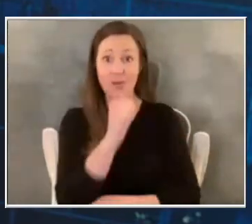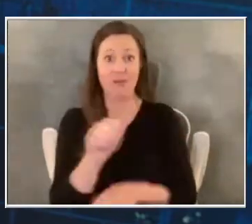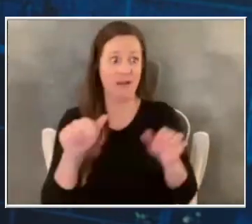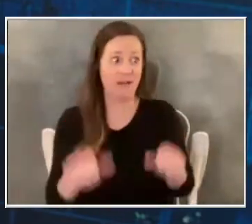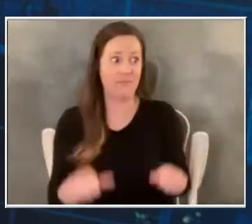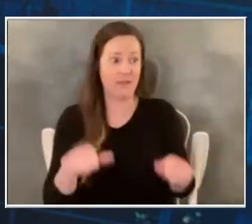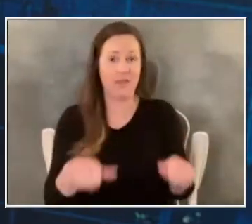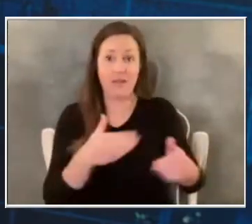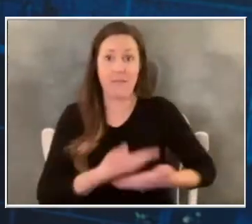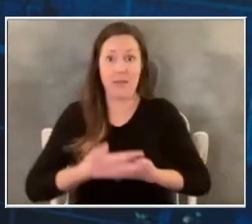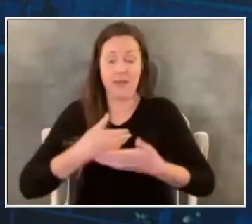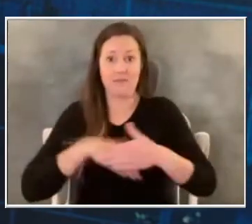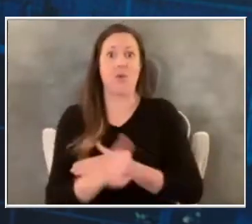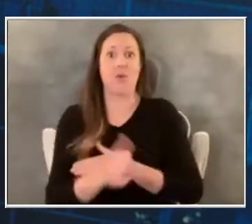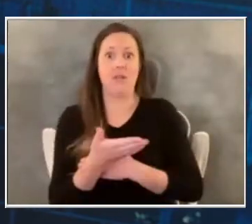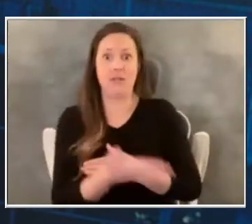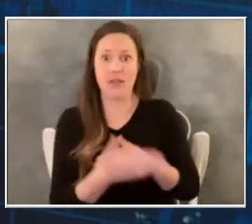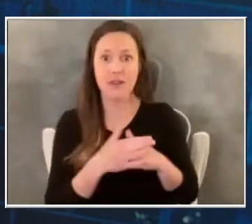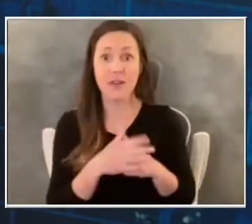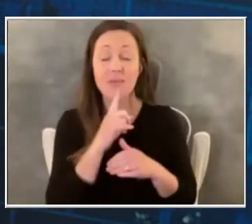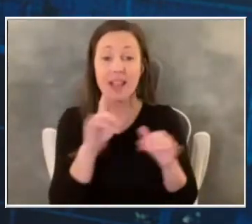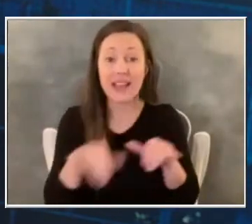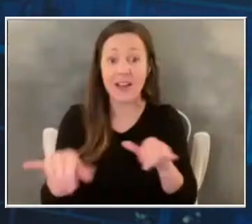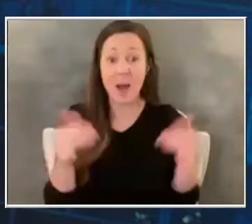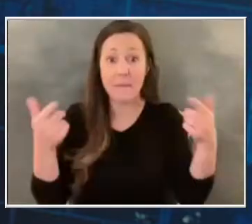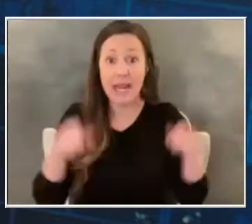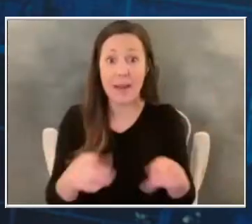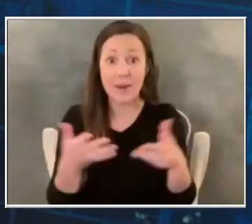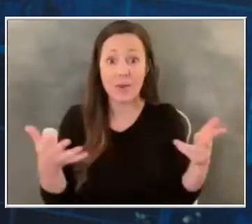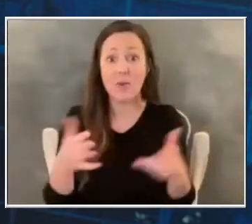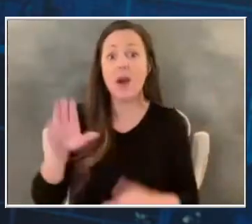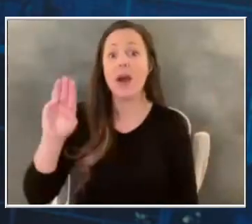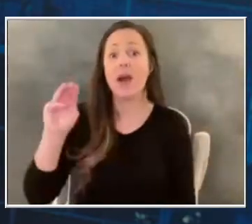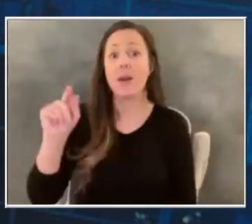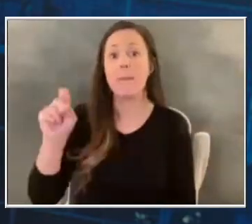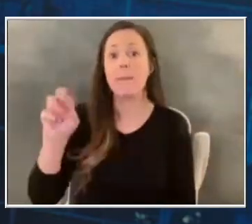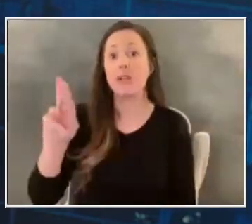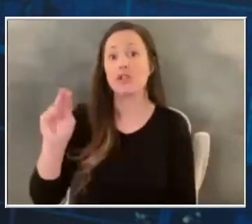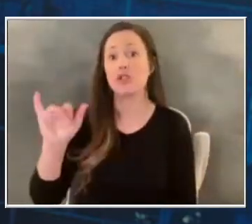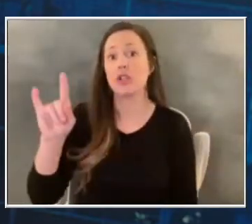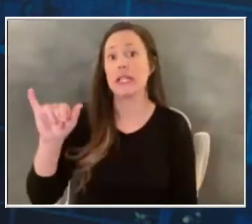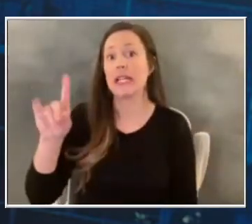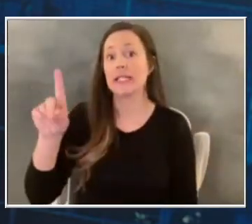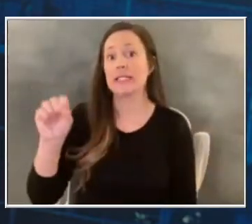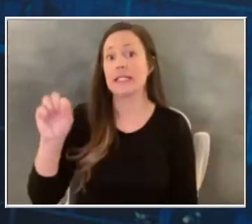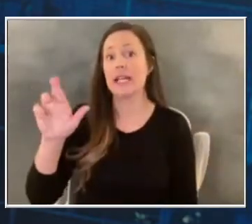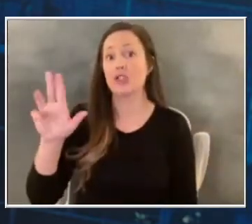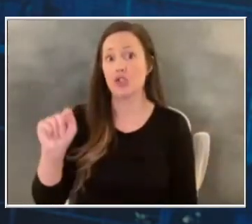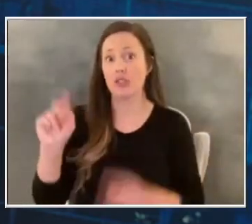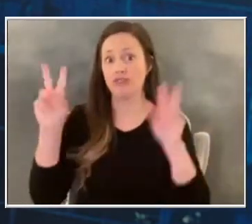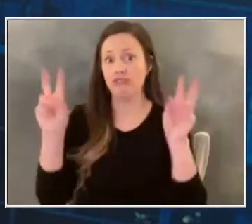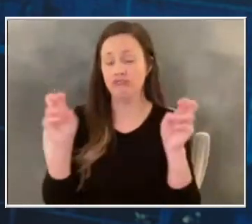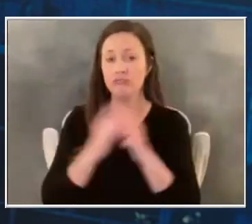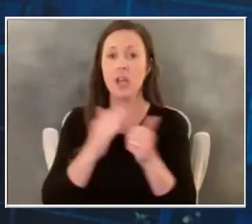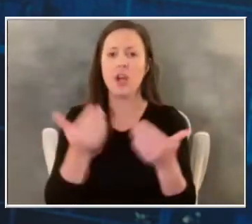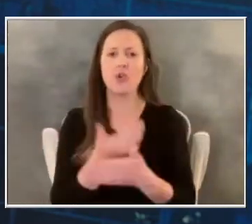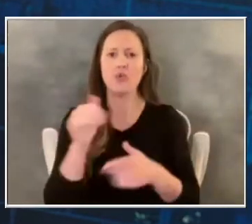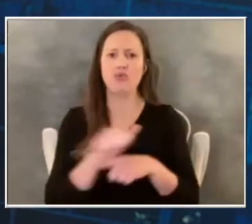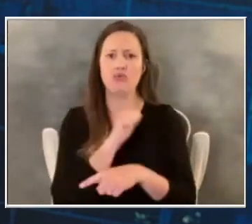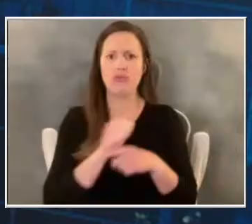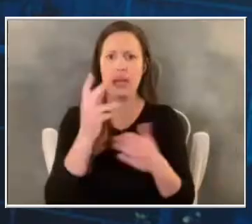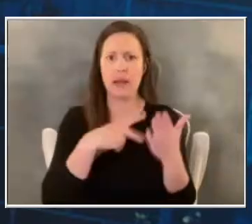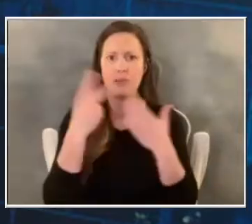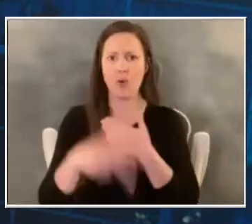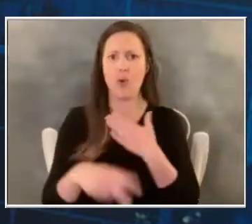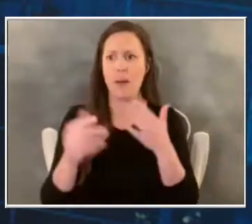so common, there's even a name for it: a maternity desert. Now, a new training program through the University of Kansas Health